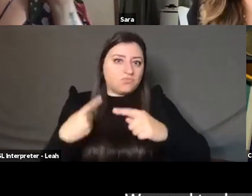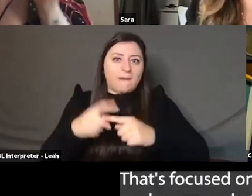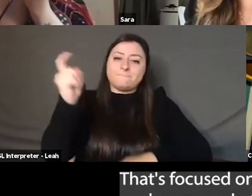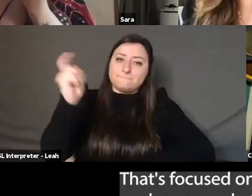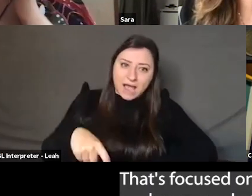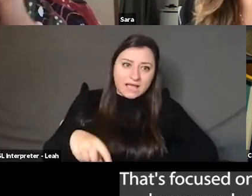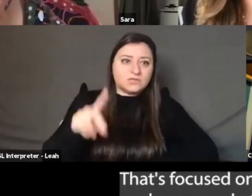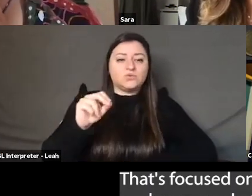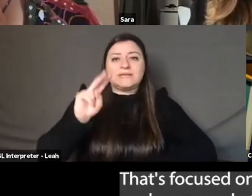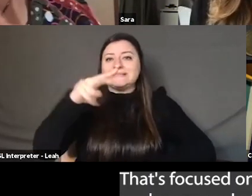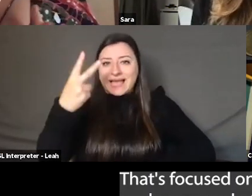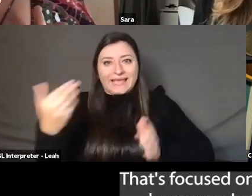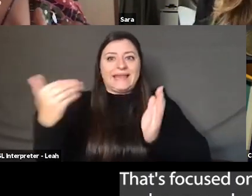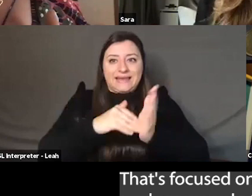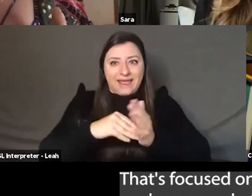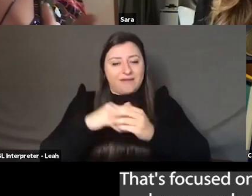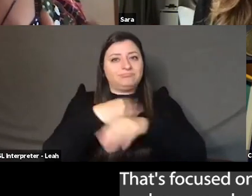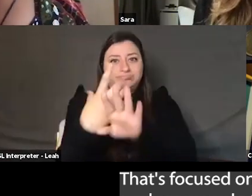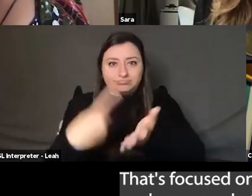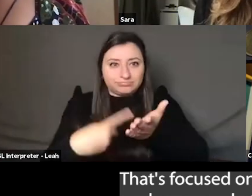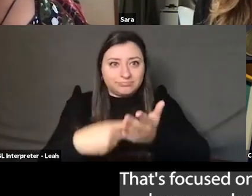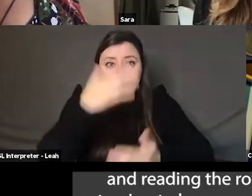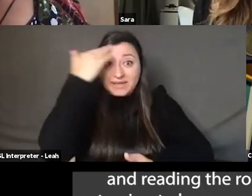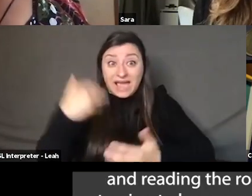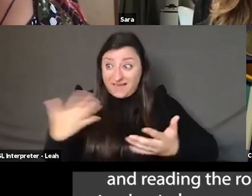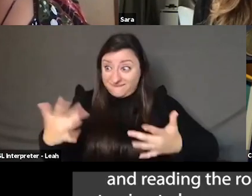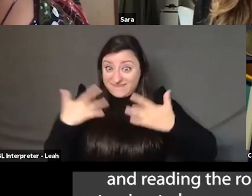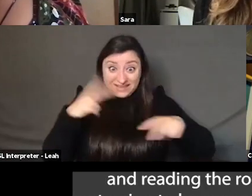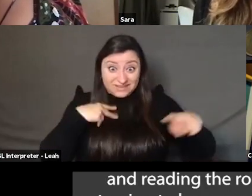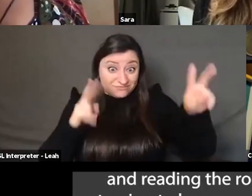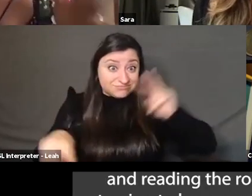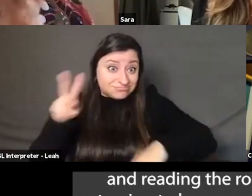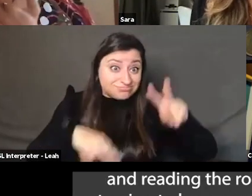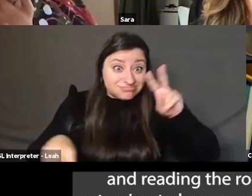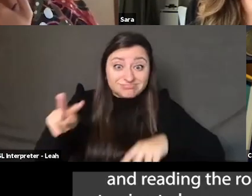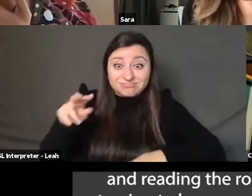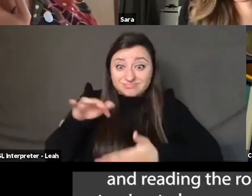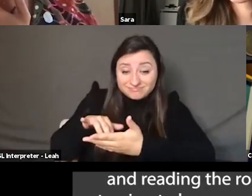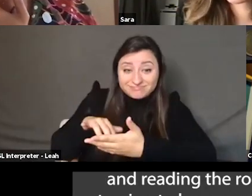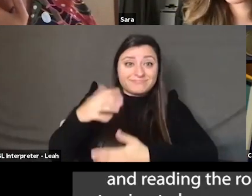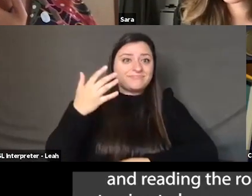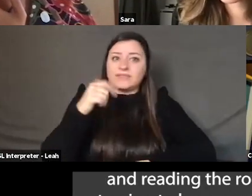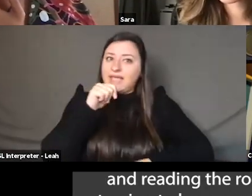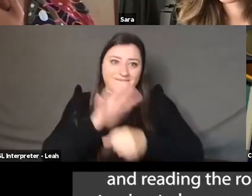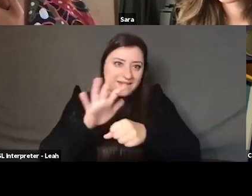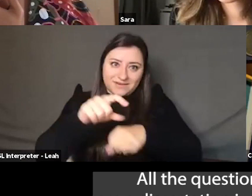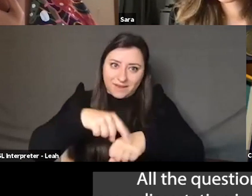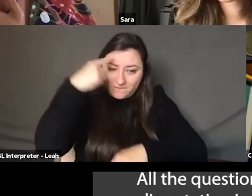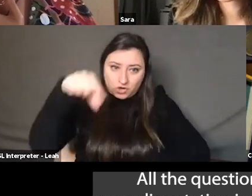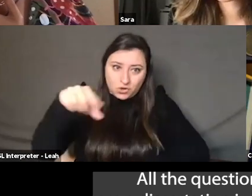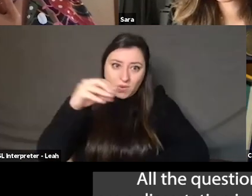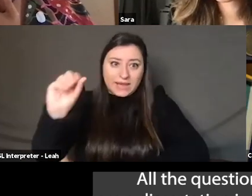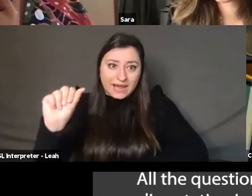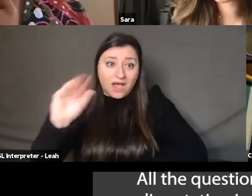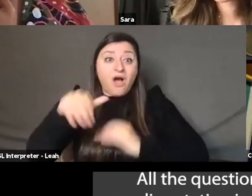second round that's focused only on solutions, because what I'm sensing in reading the room here, A, we're not going to have enough time for the Q&A. All